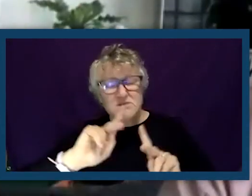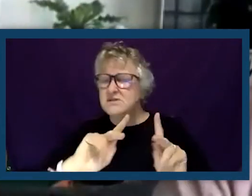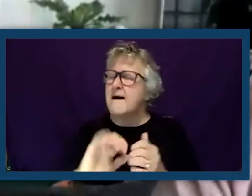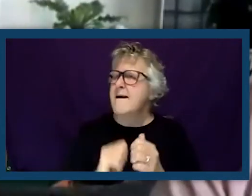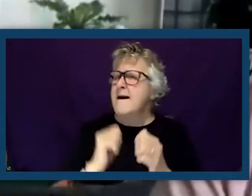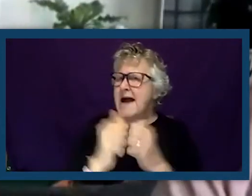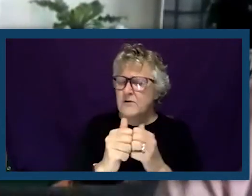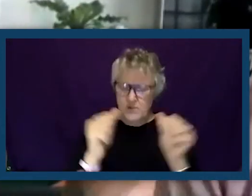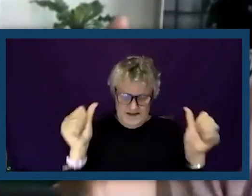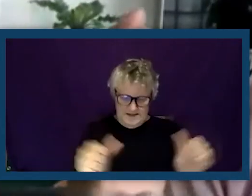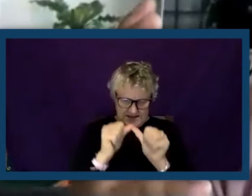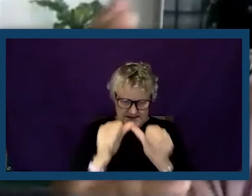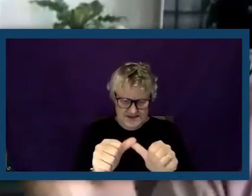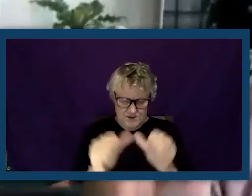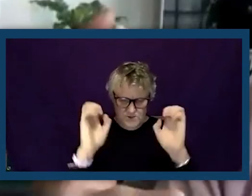to educate